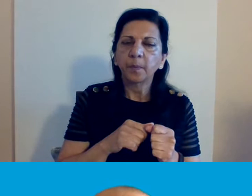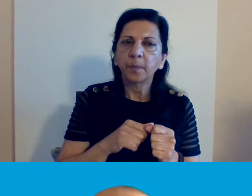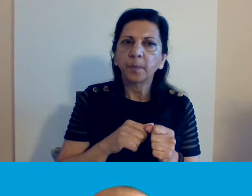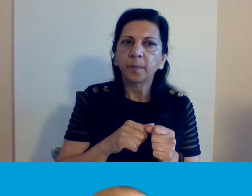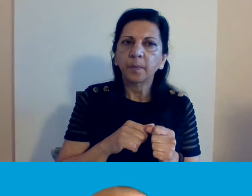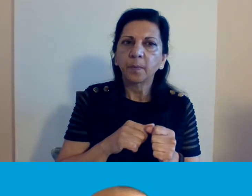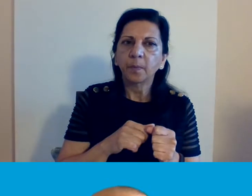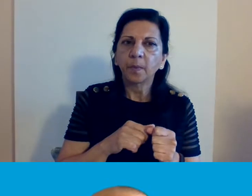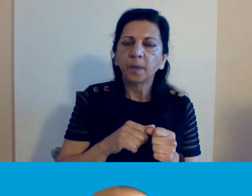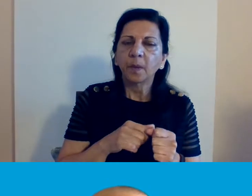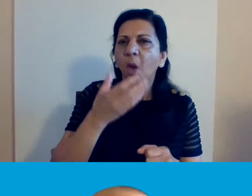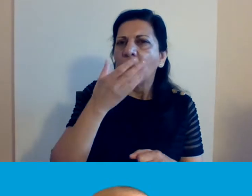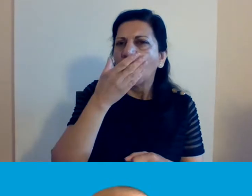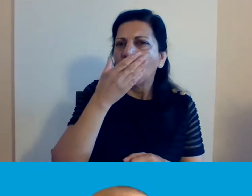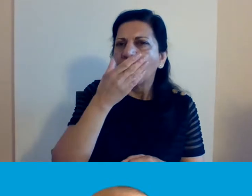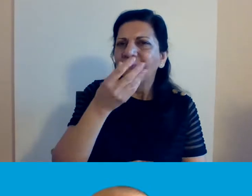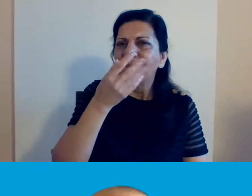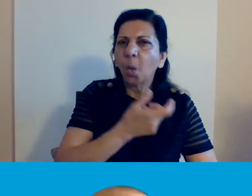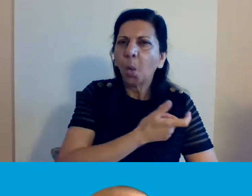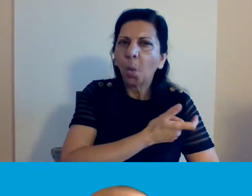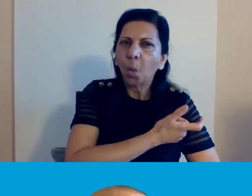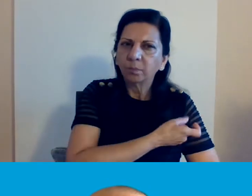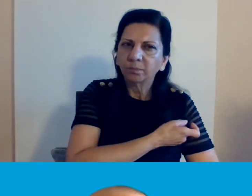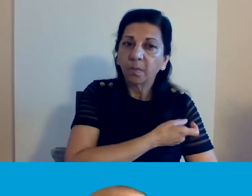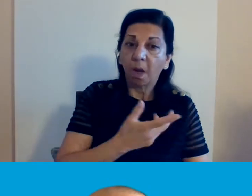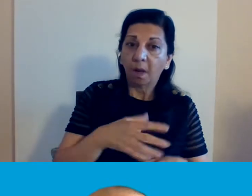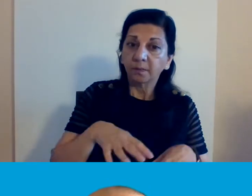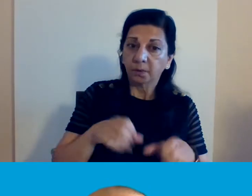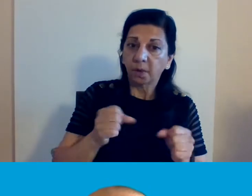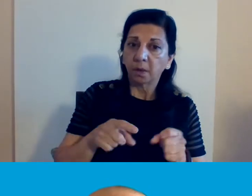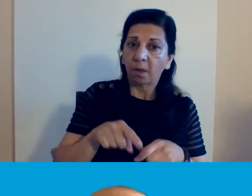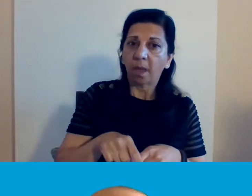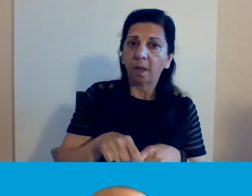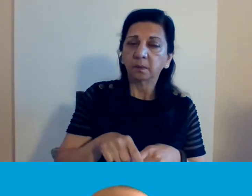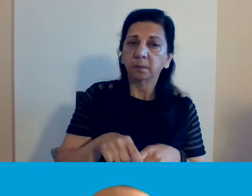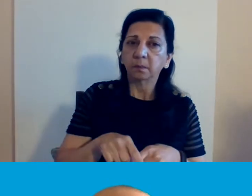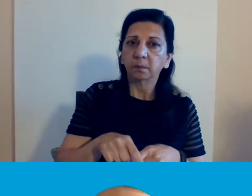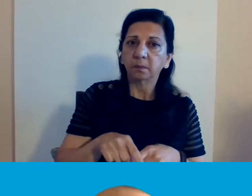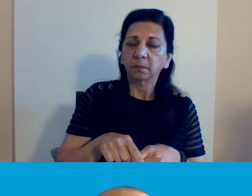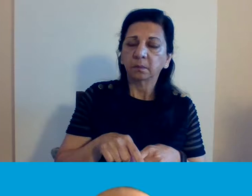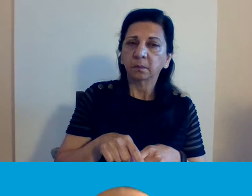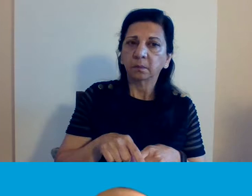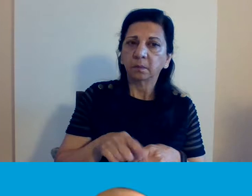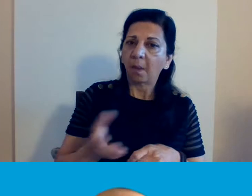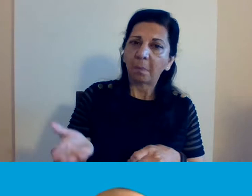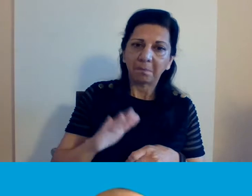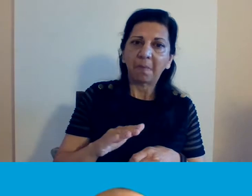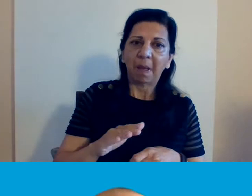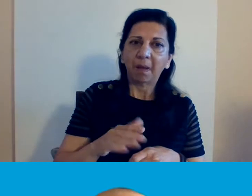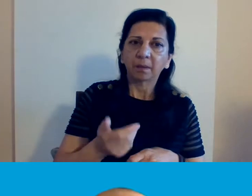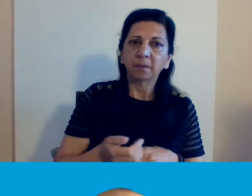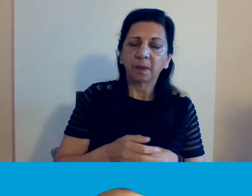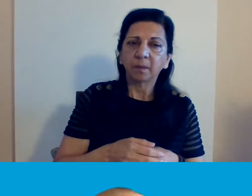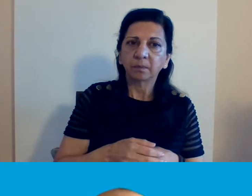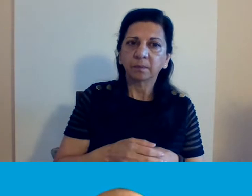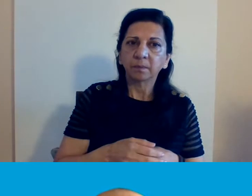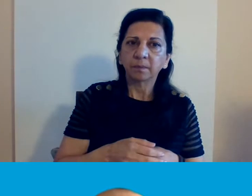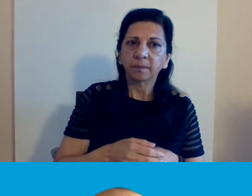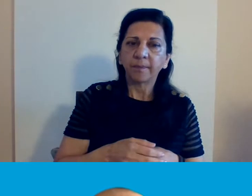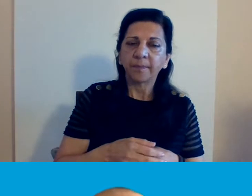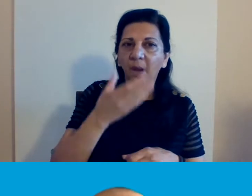in terms of the flu, that has already started. There's been quite a lot of work with regard to what we call a flu cell,